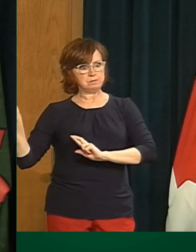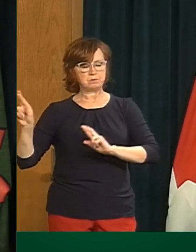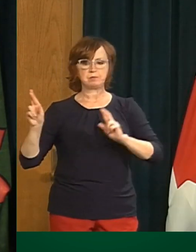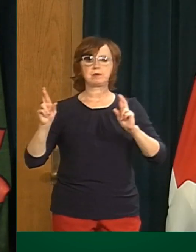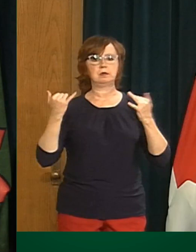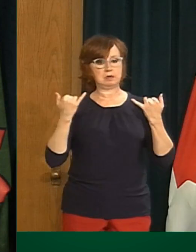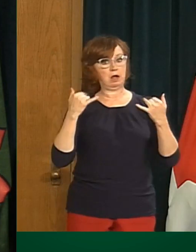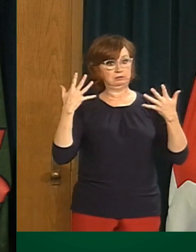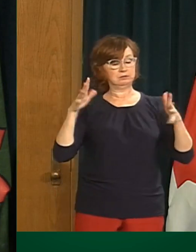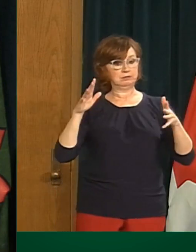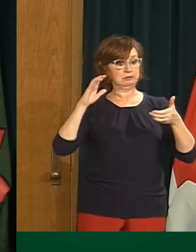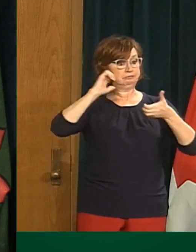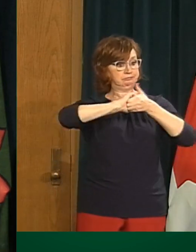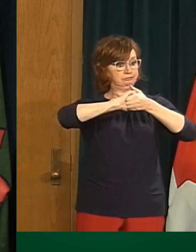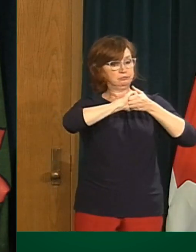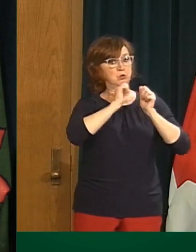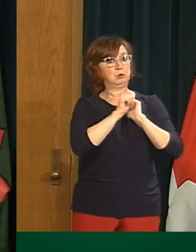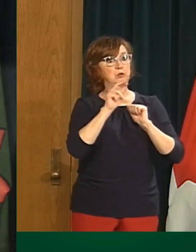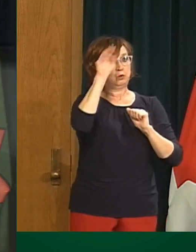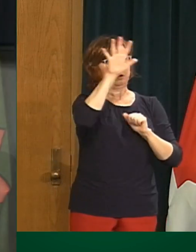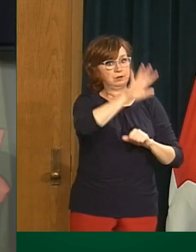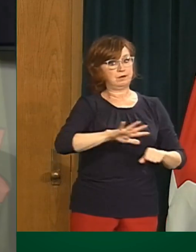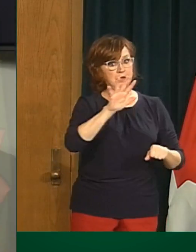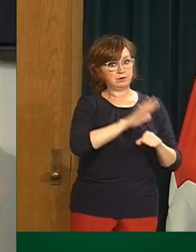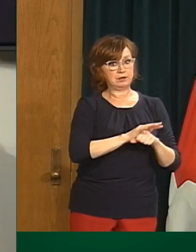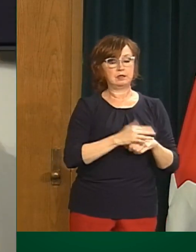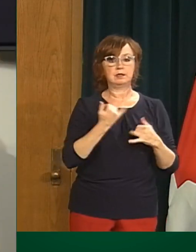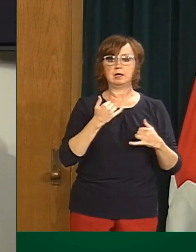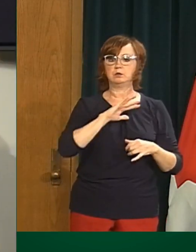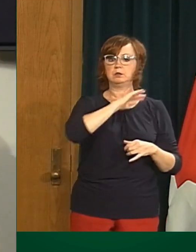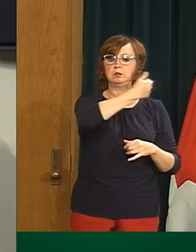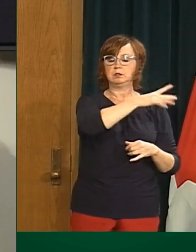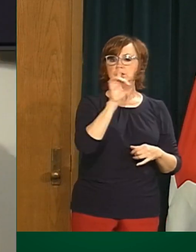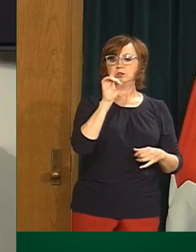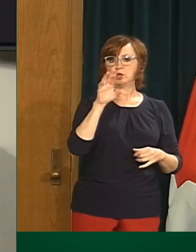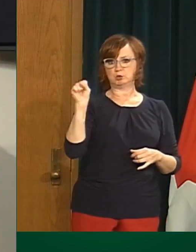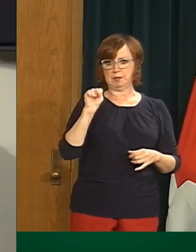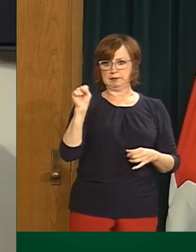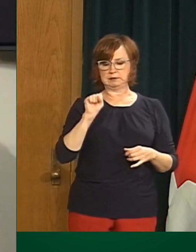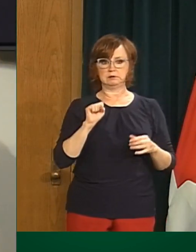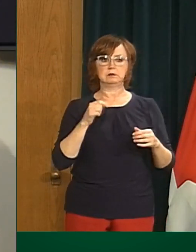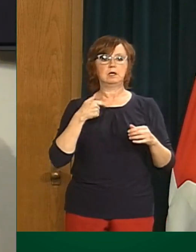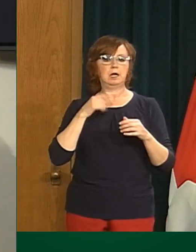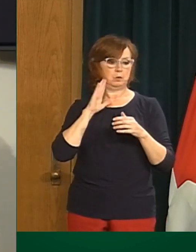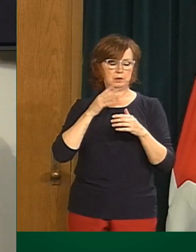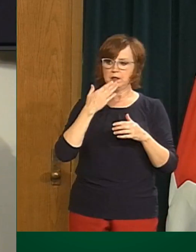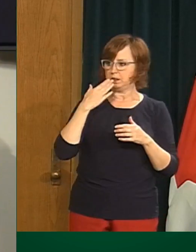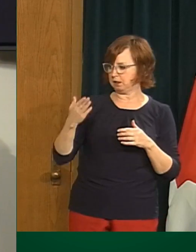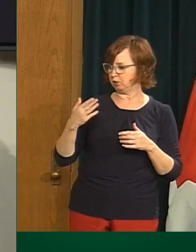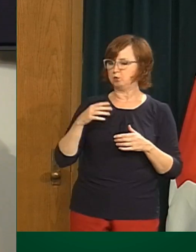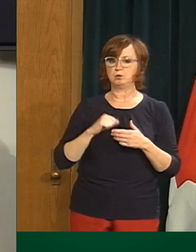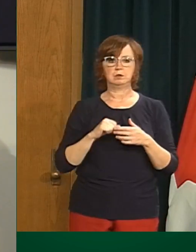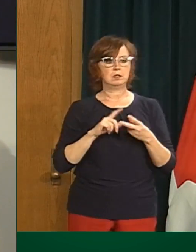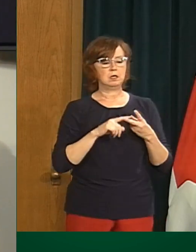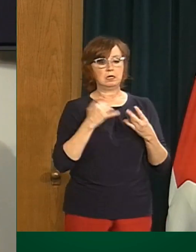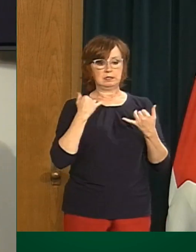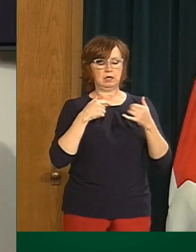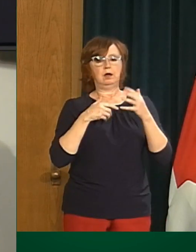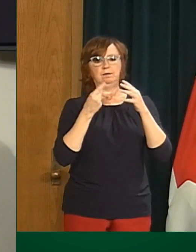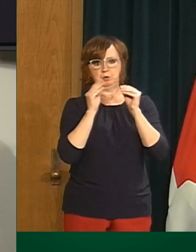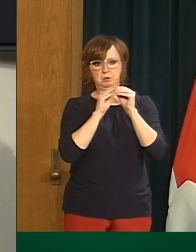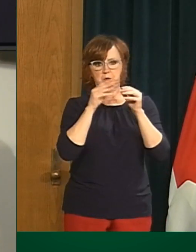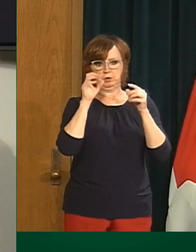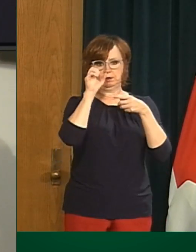north. Dr. Shahab? Thank you, Premier. So I'll just go over a few more details of the case counts and